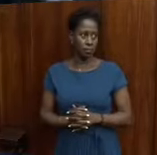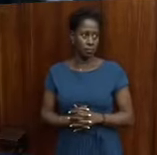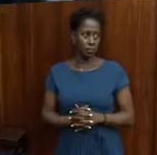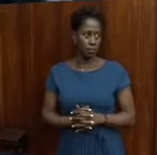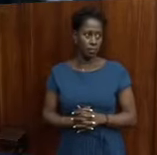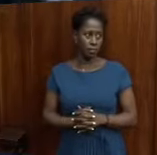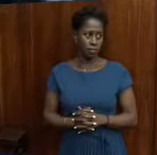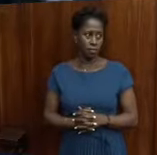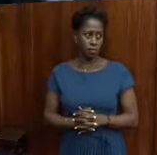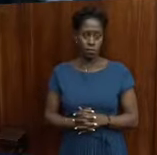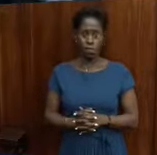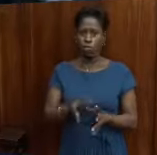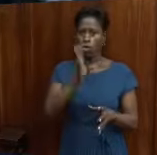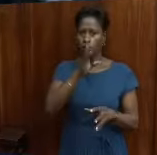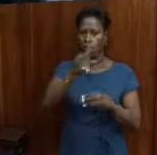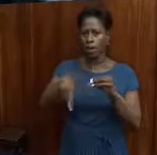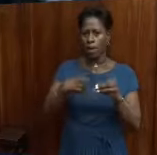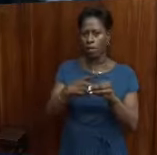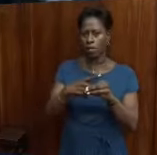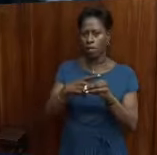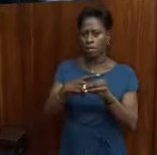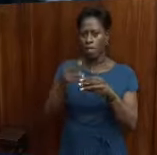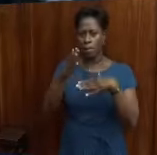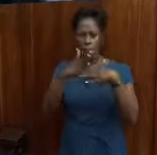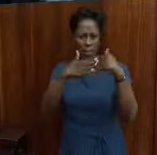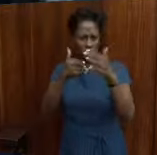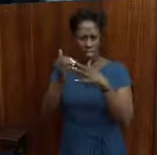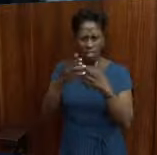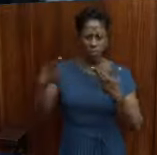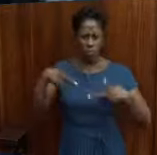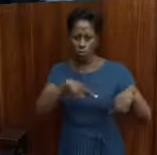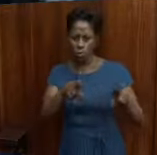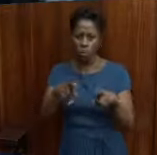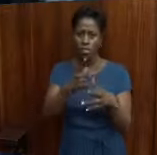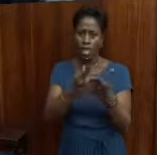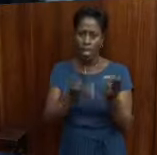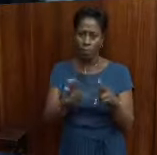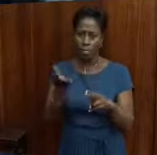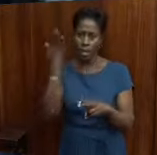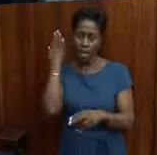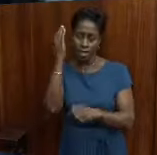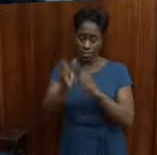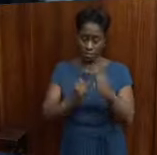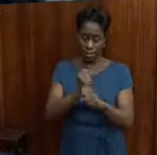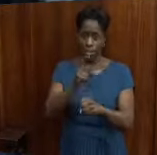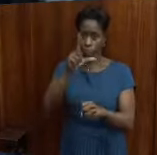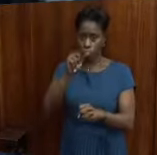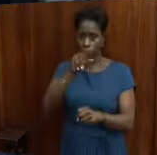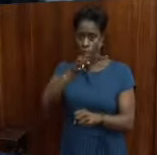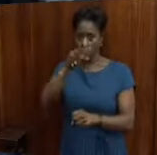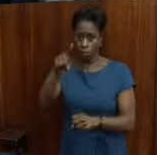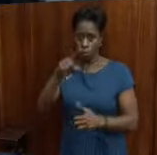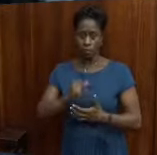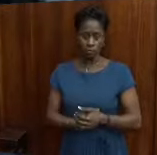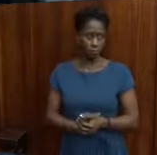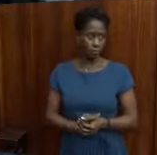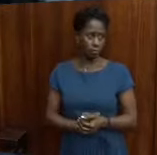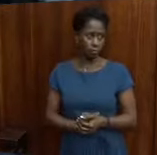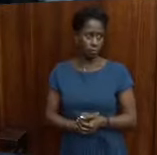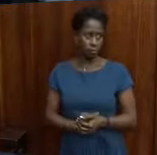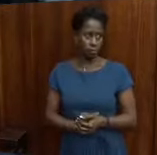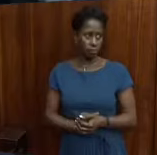in construction activity, mainly because of public sector projects. Real GDP growth in this sector is estimated to be